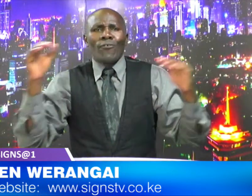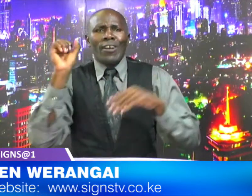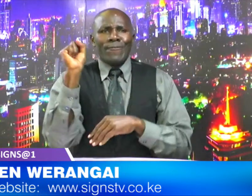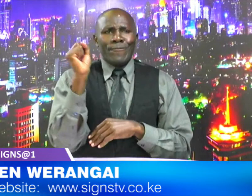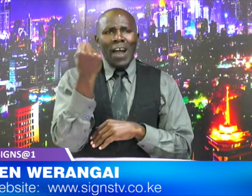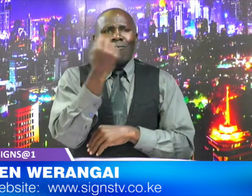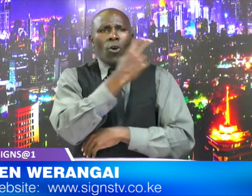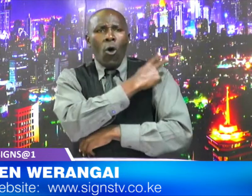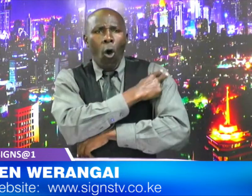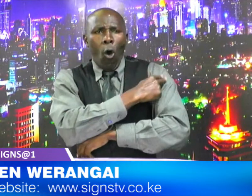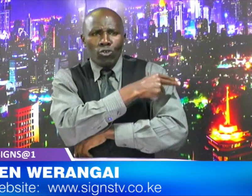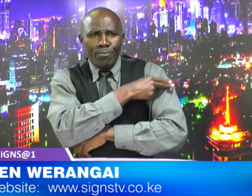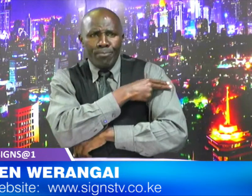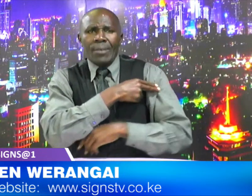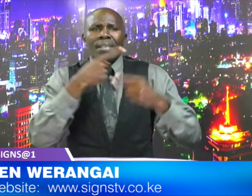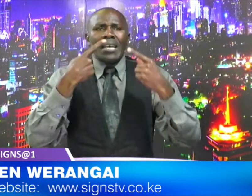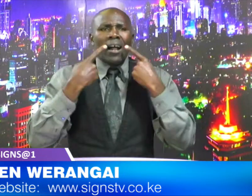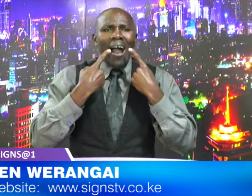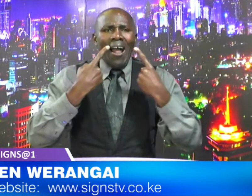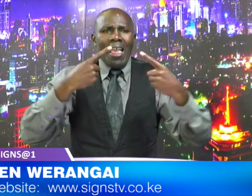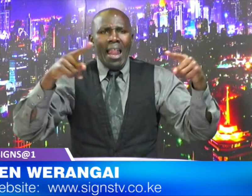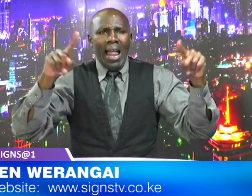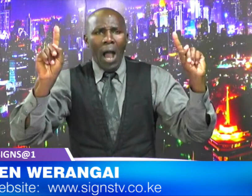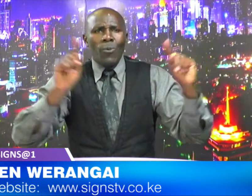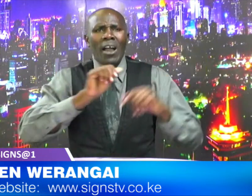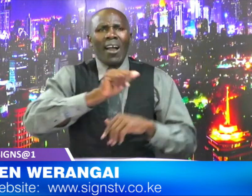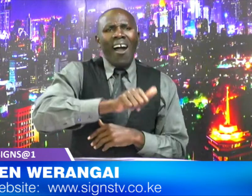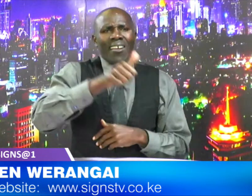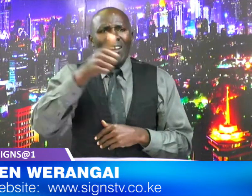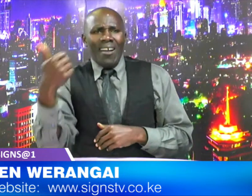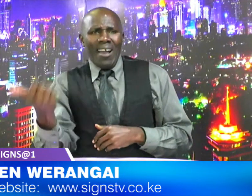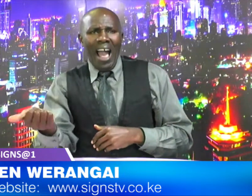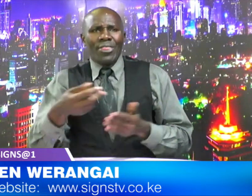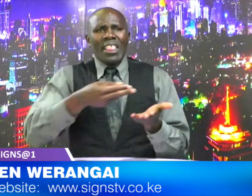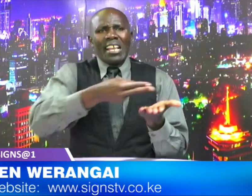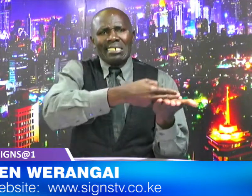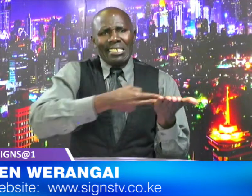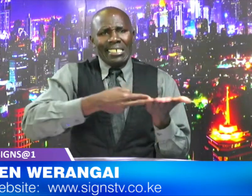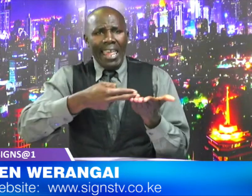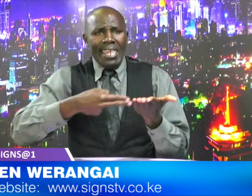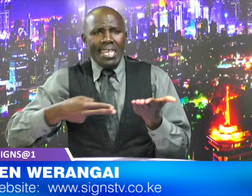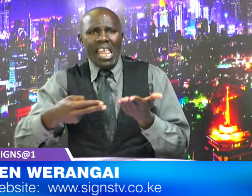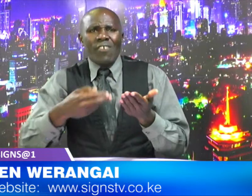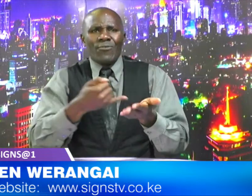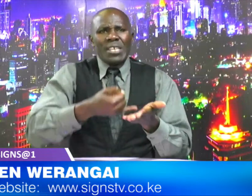while receiving the supplies at Embu Level 5 Hospital,